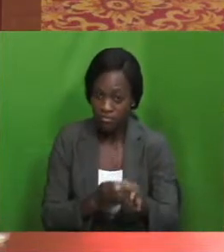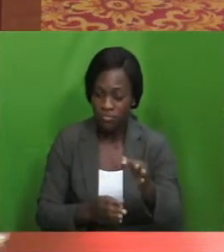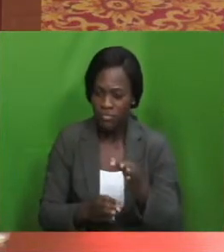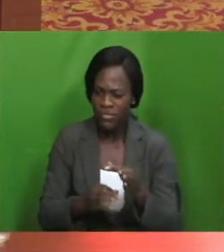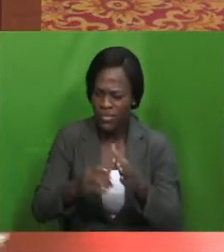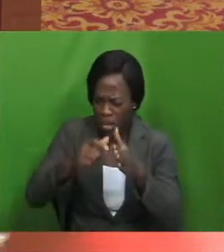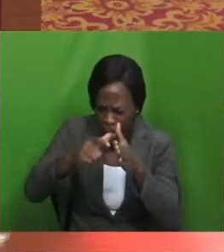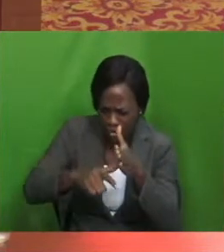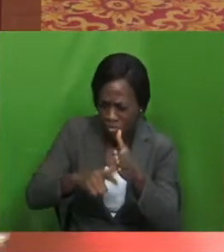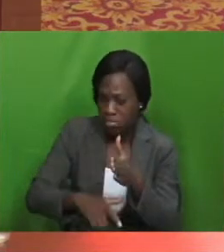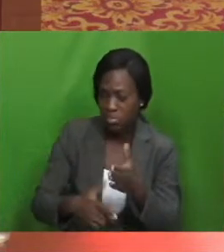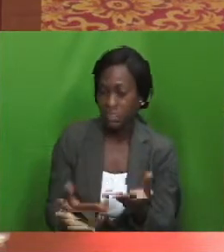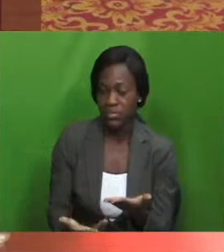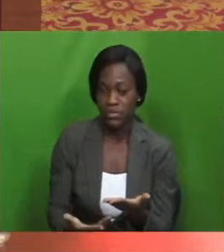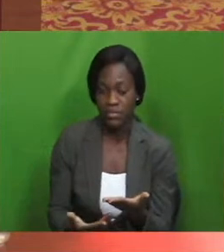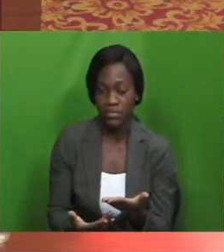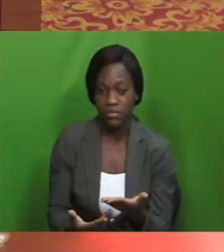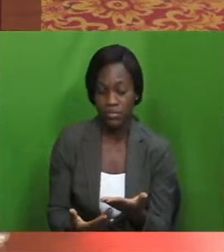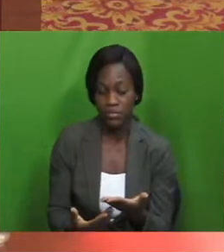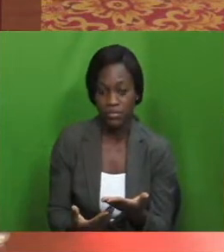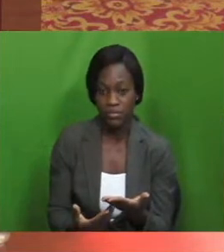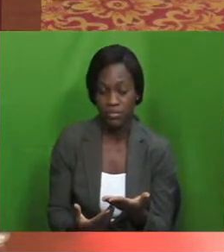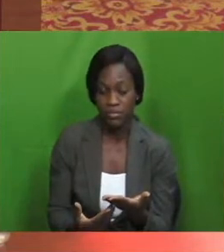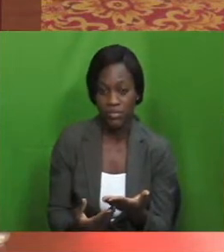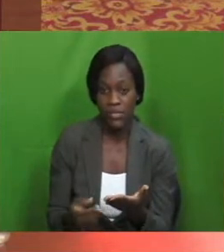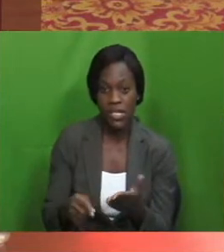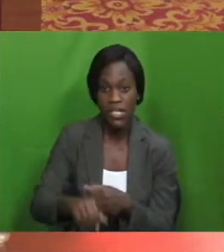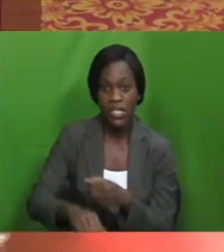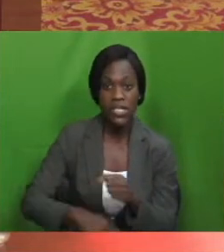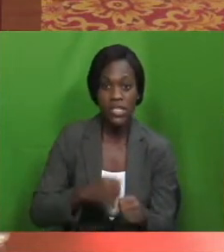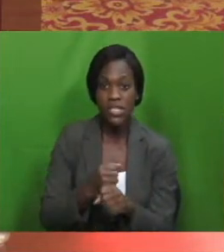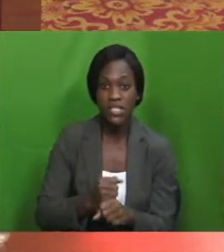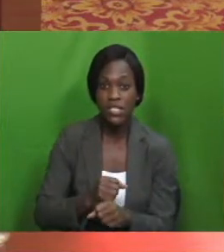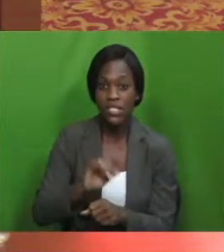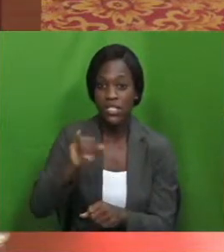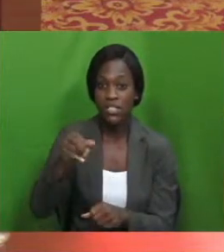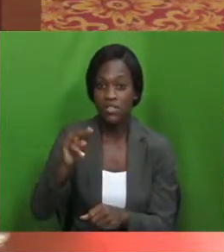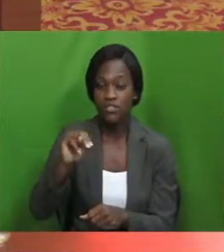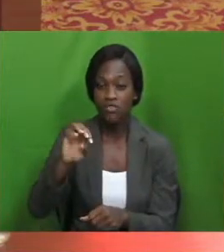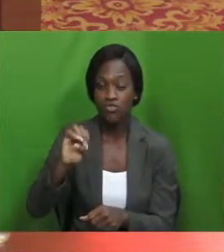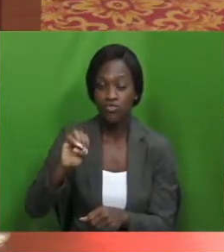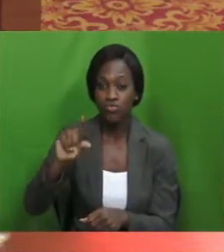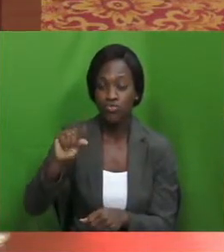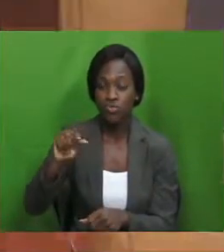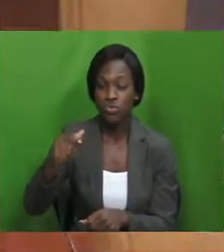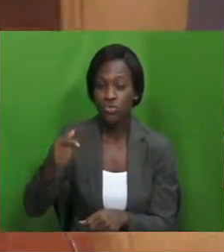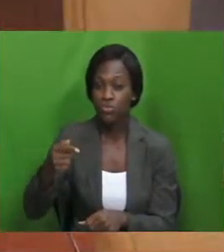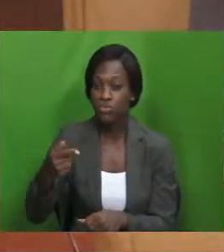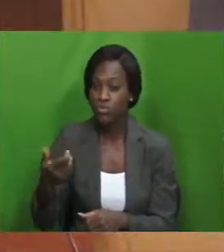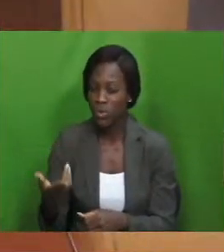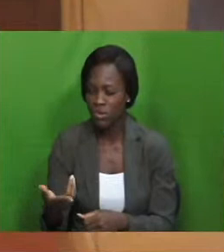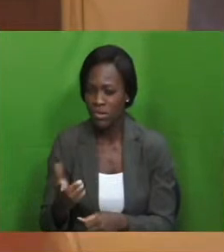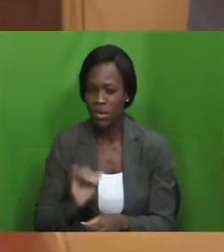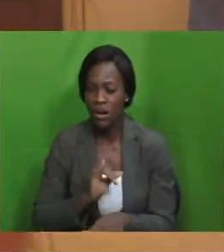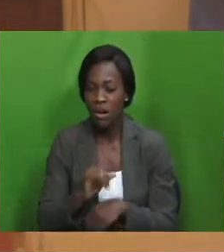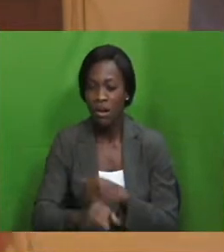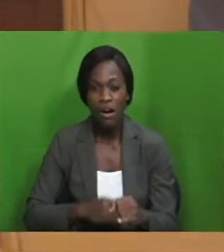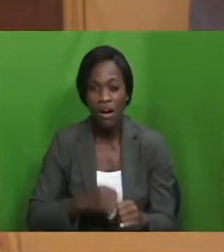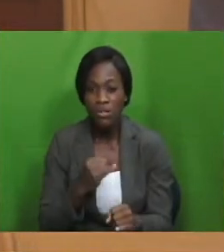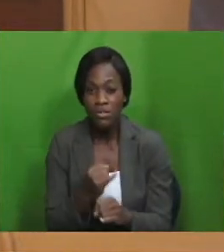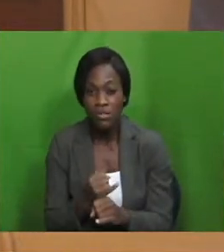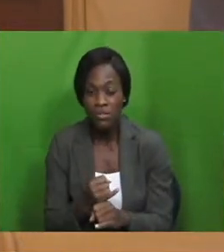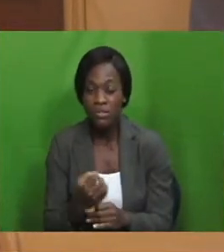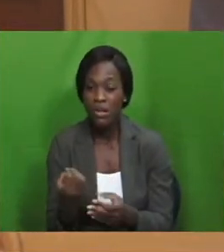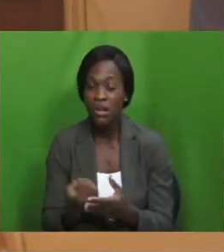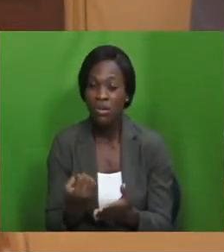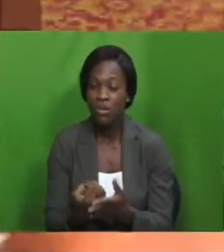end of June 2021, the country's gross international reserves had grown astronomically